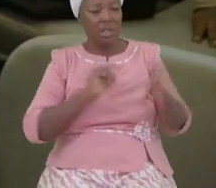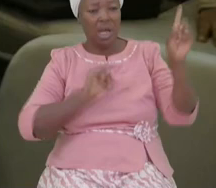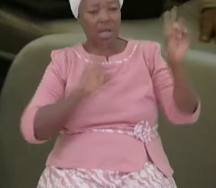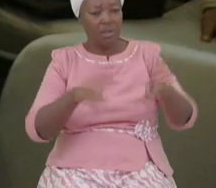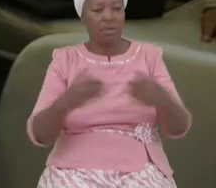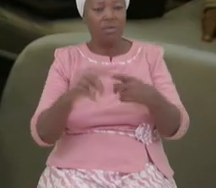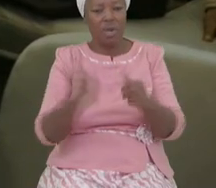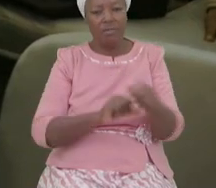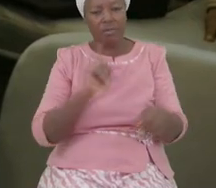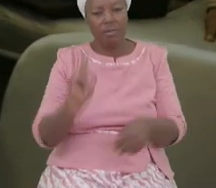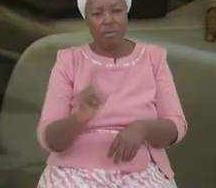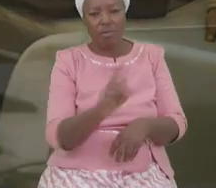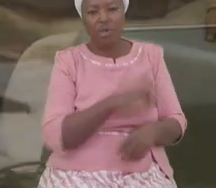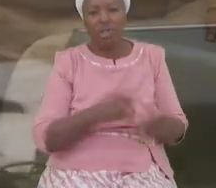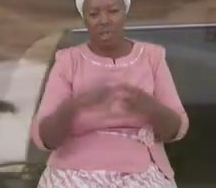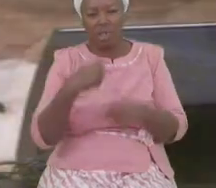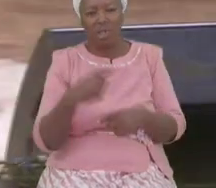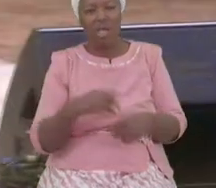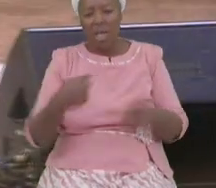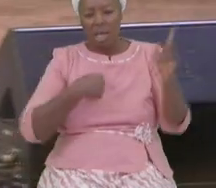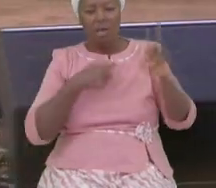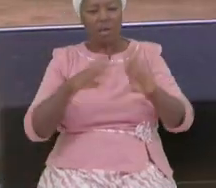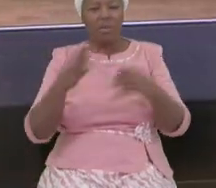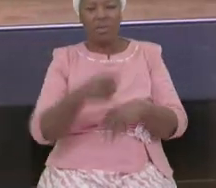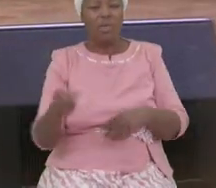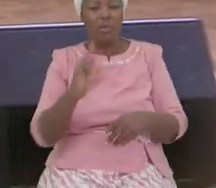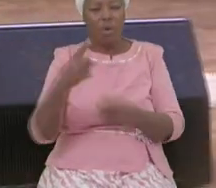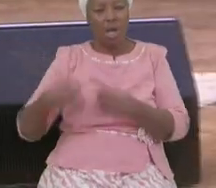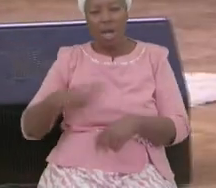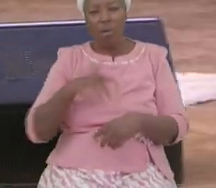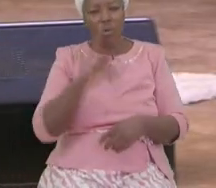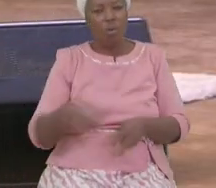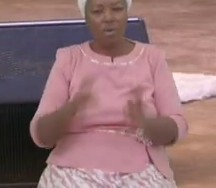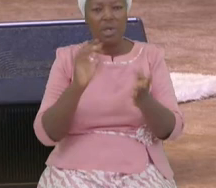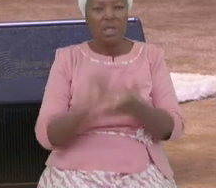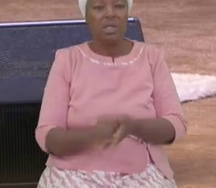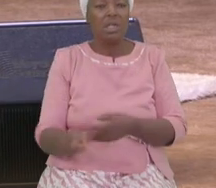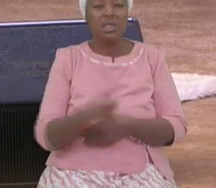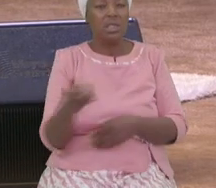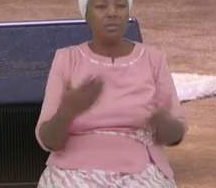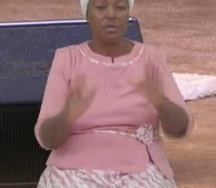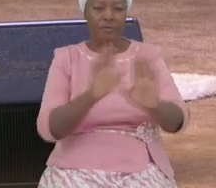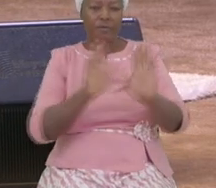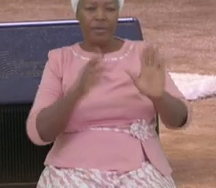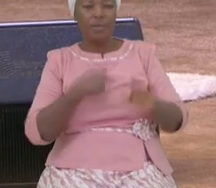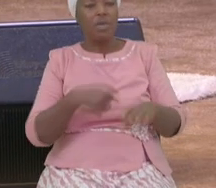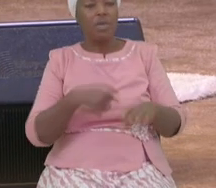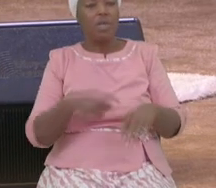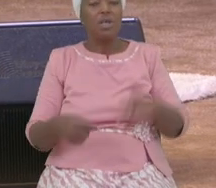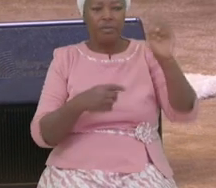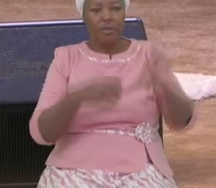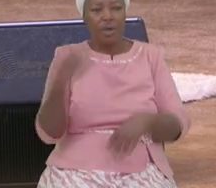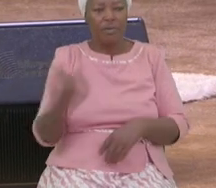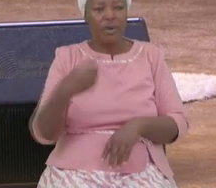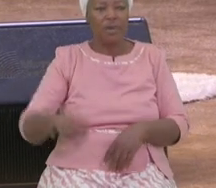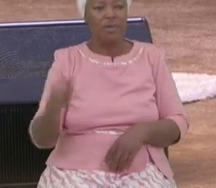and I will give them one heart and one way, that they may fear me forever for the good